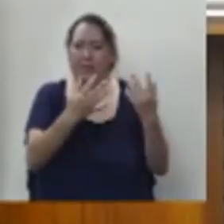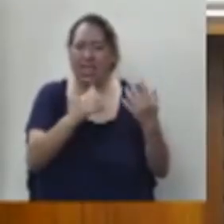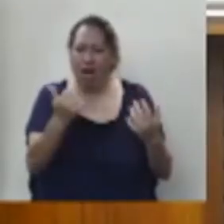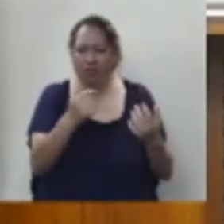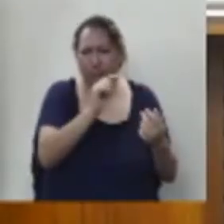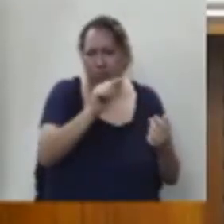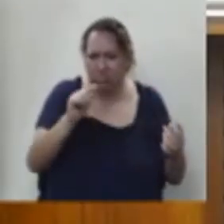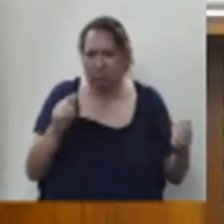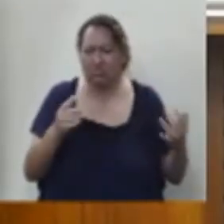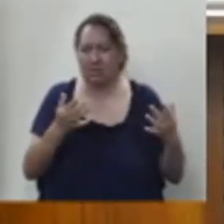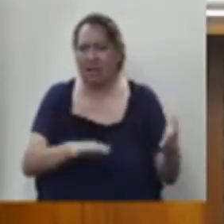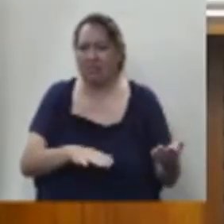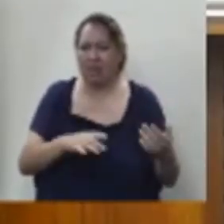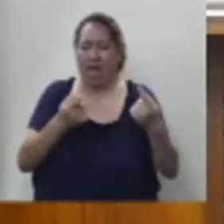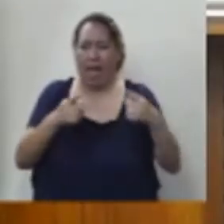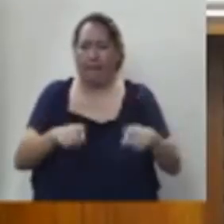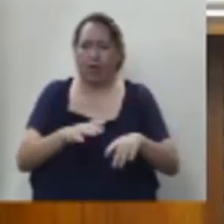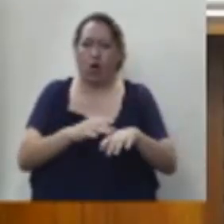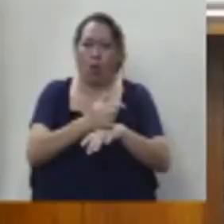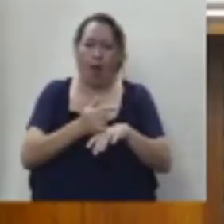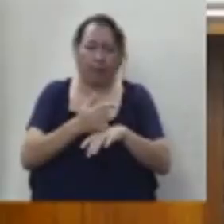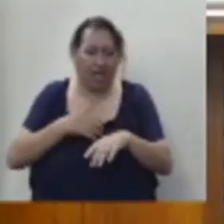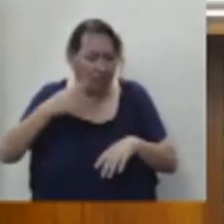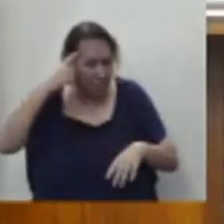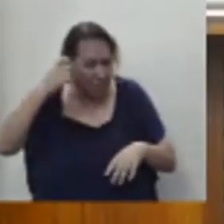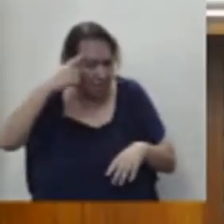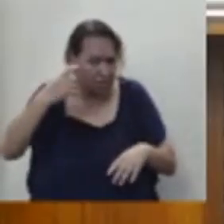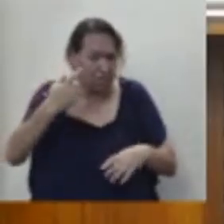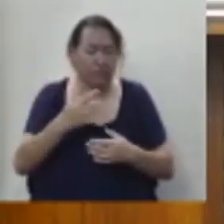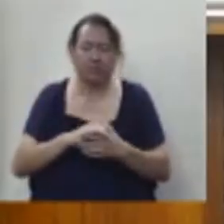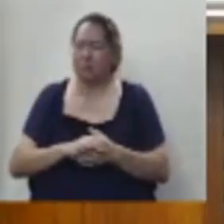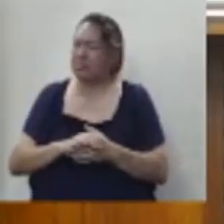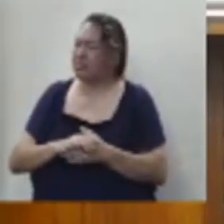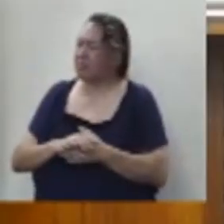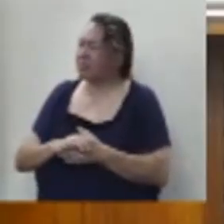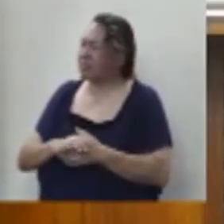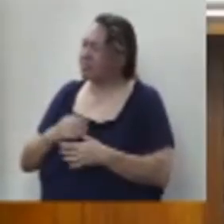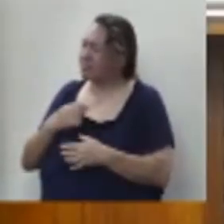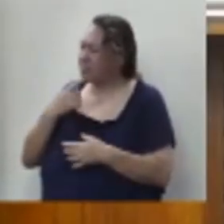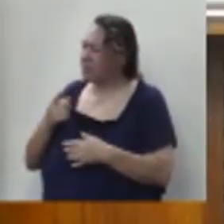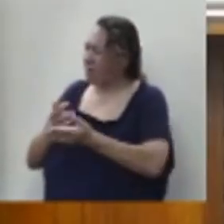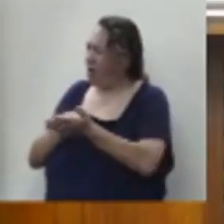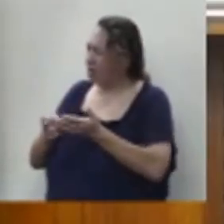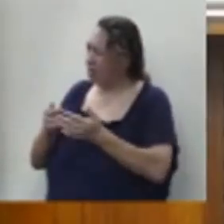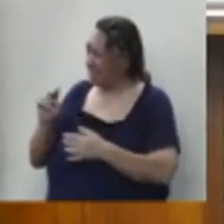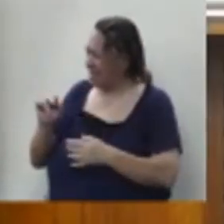any tests? You know, Nick, I have to say, honestly, I don't know.